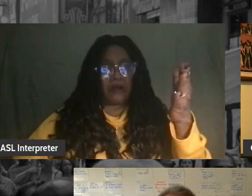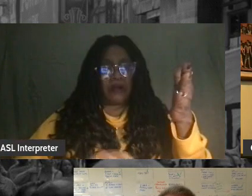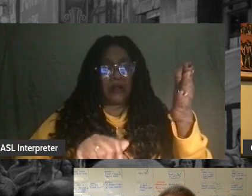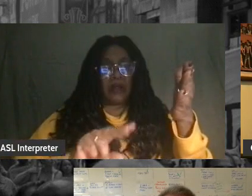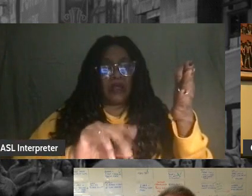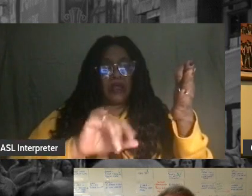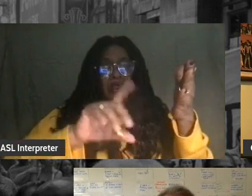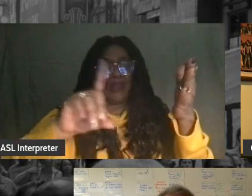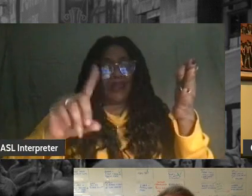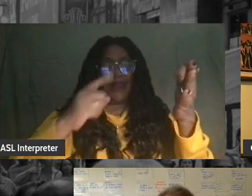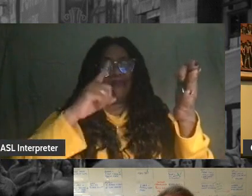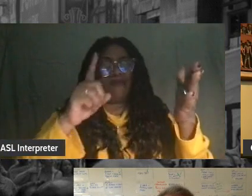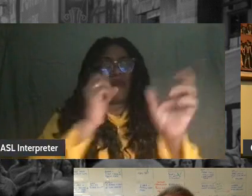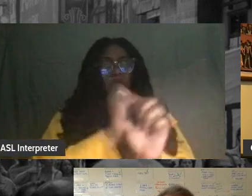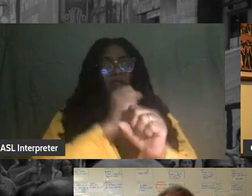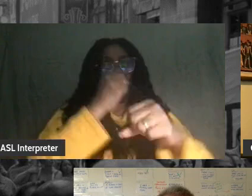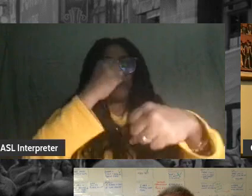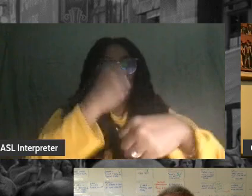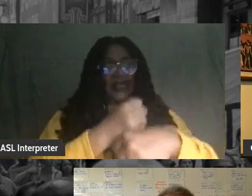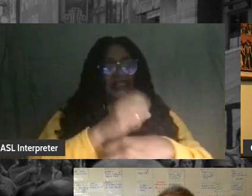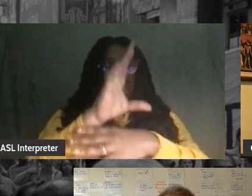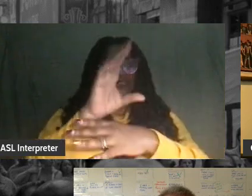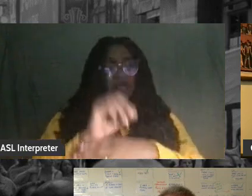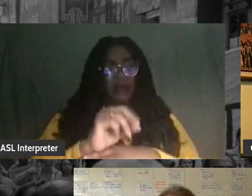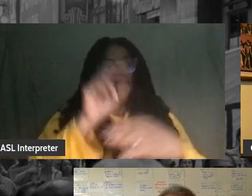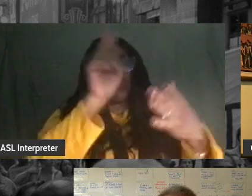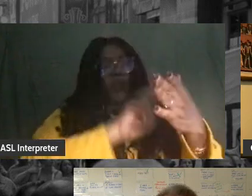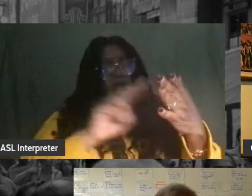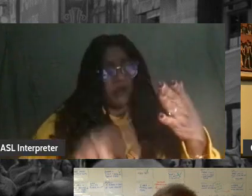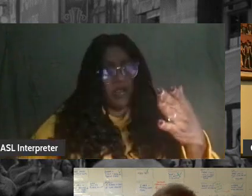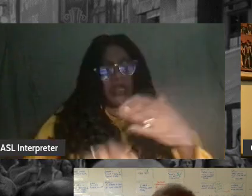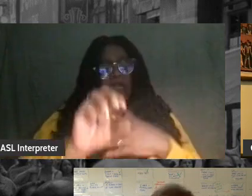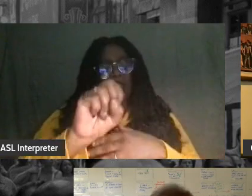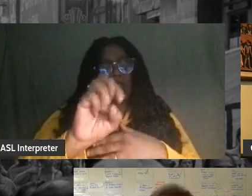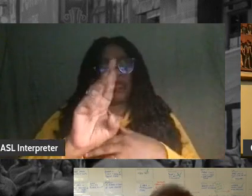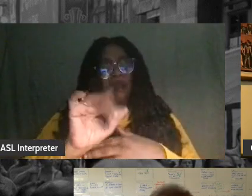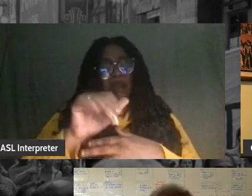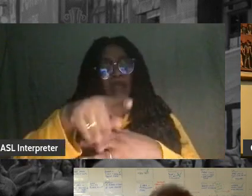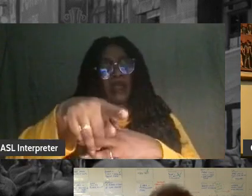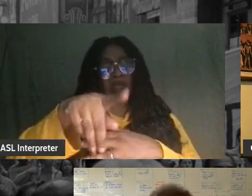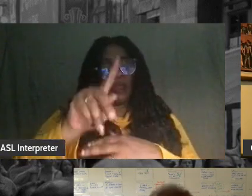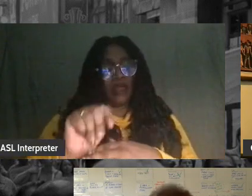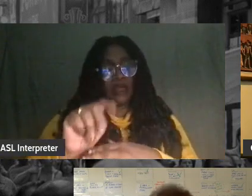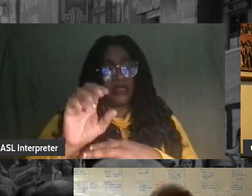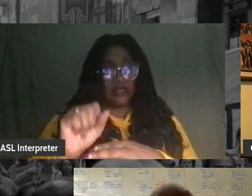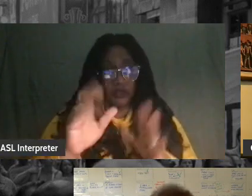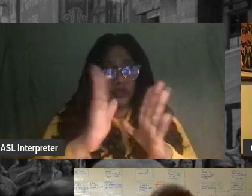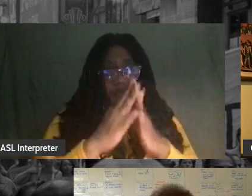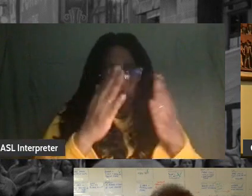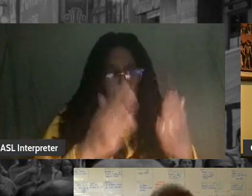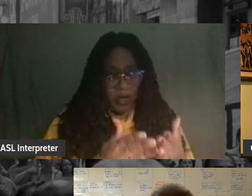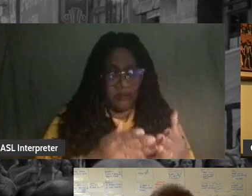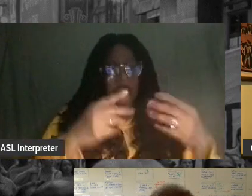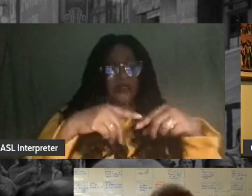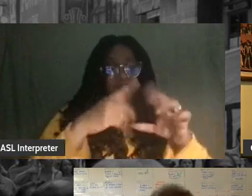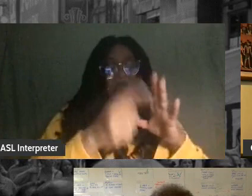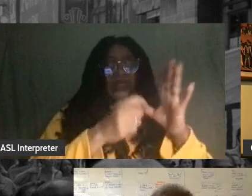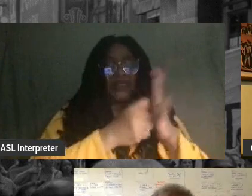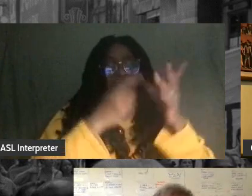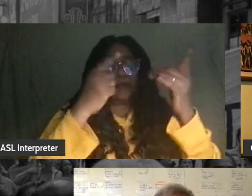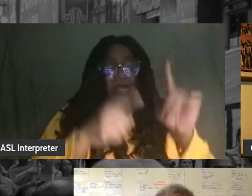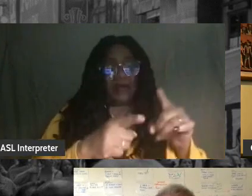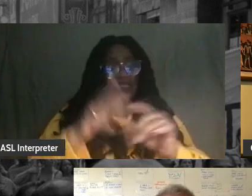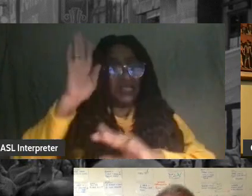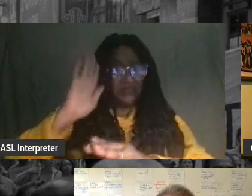for production companies where I was reading scripts and covering them. I, you know, as it happened, you know, and this is a